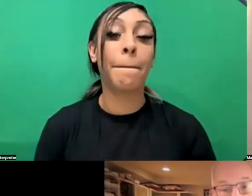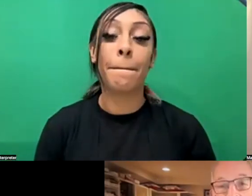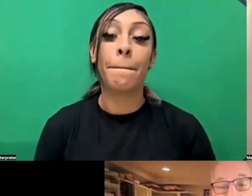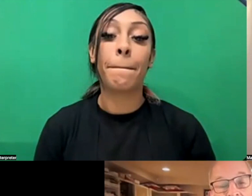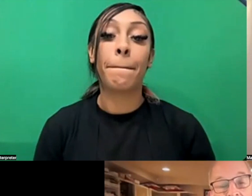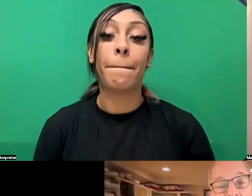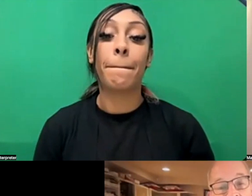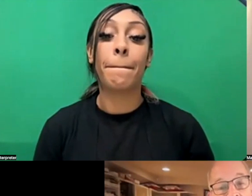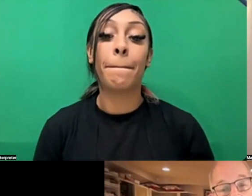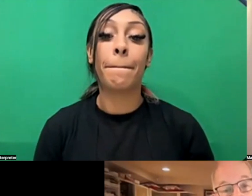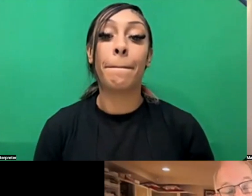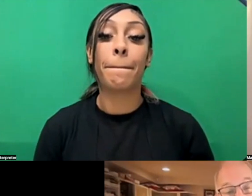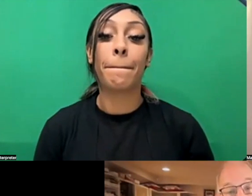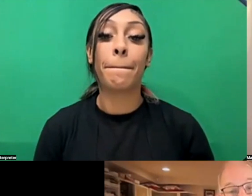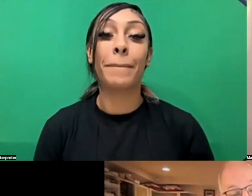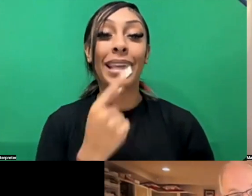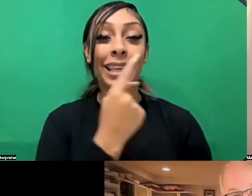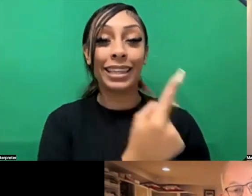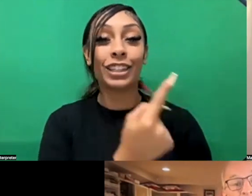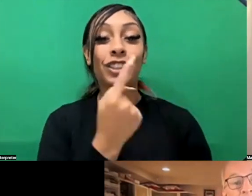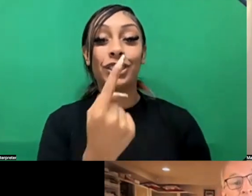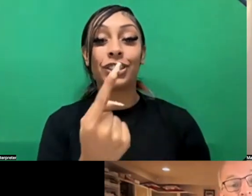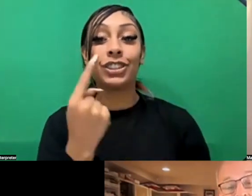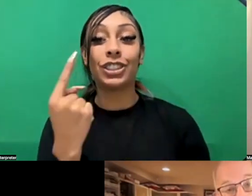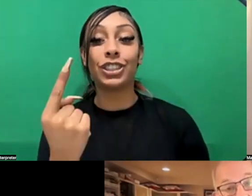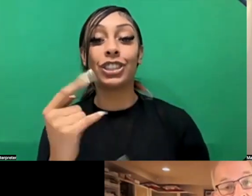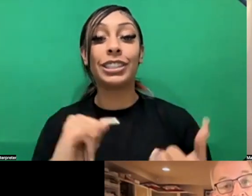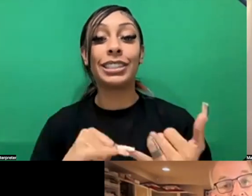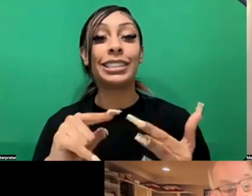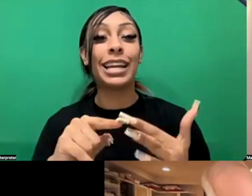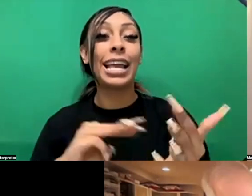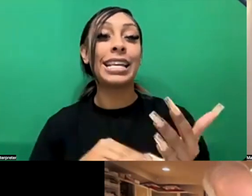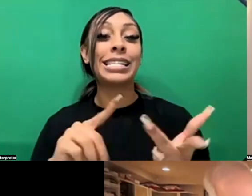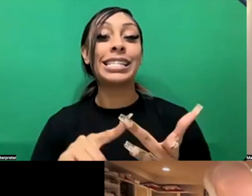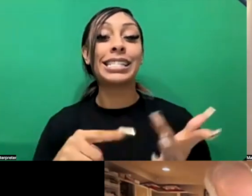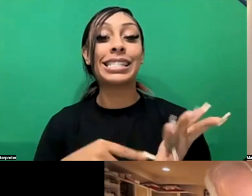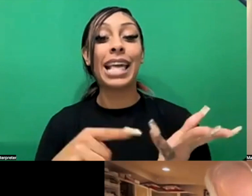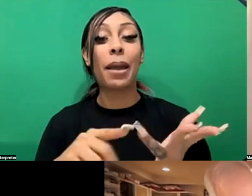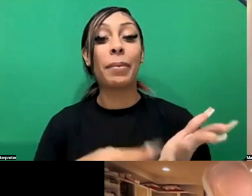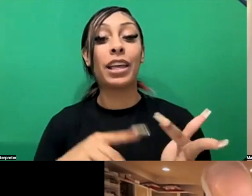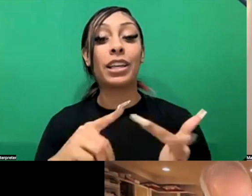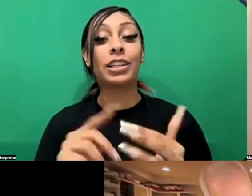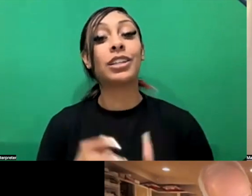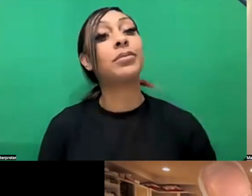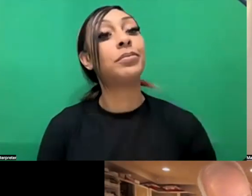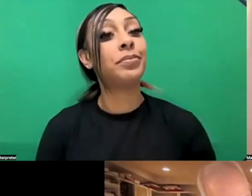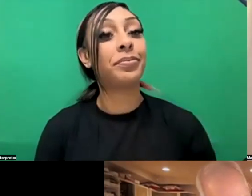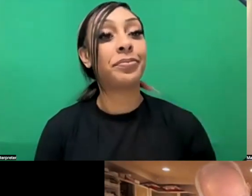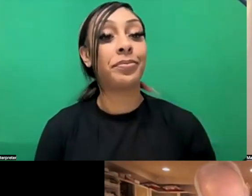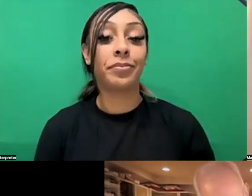have each of the pads is a semitone, just like playing the frets of a guitar.